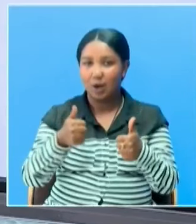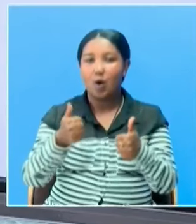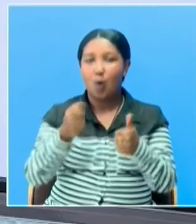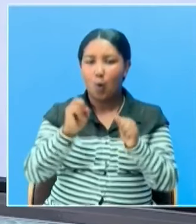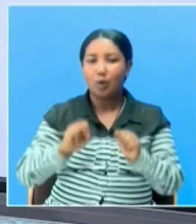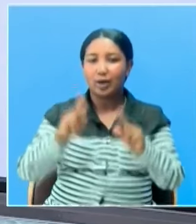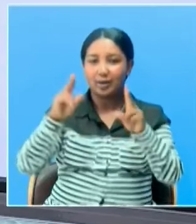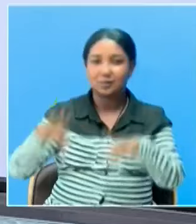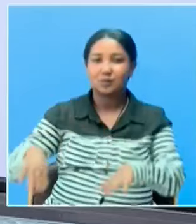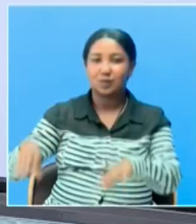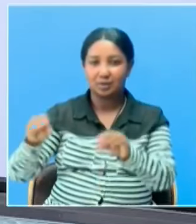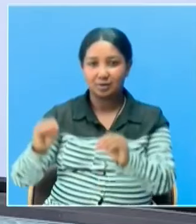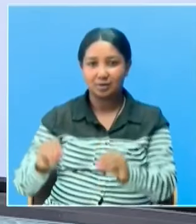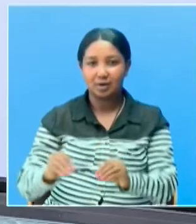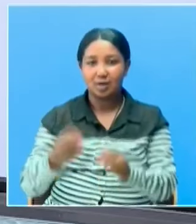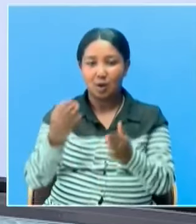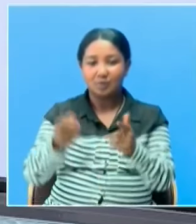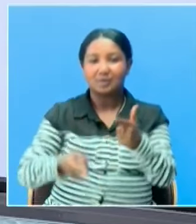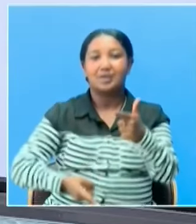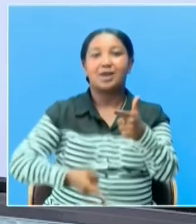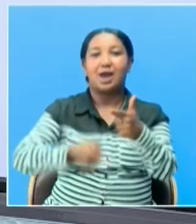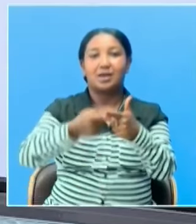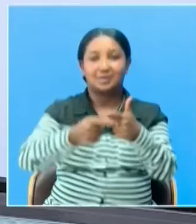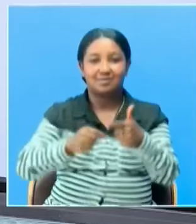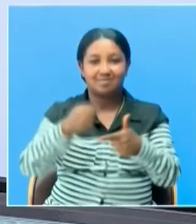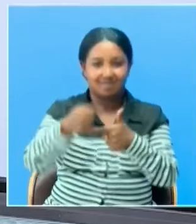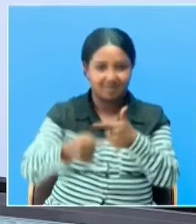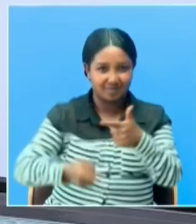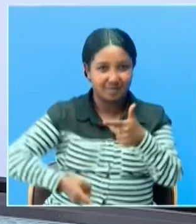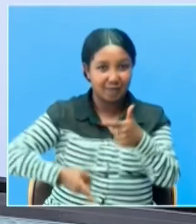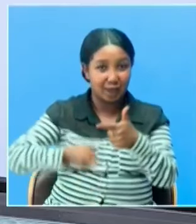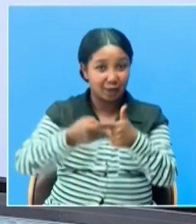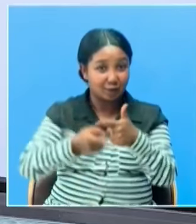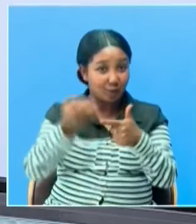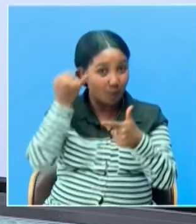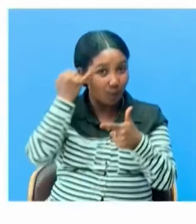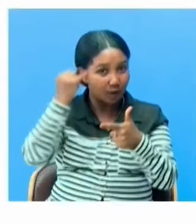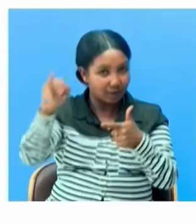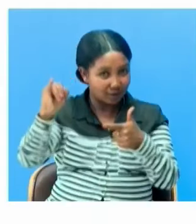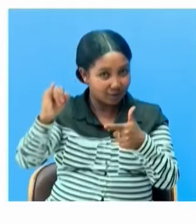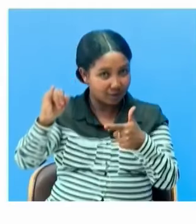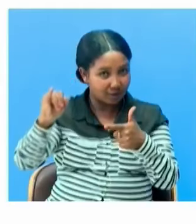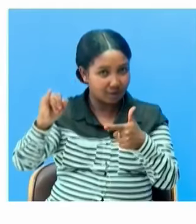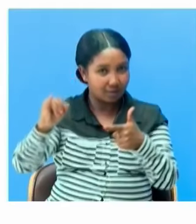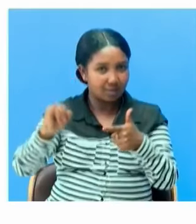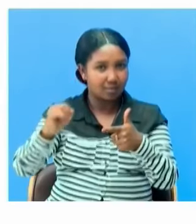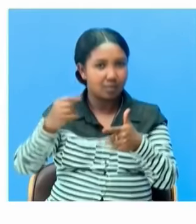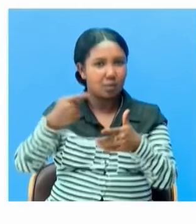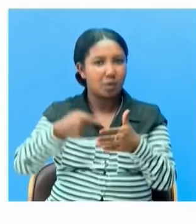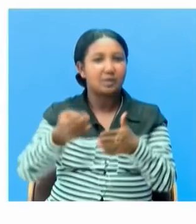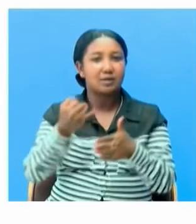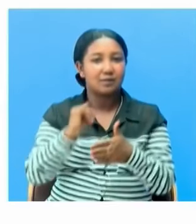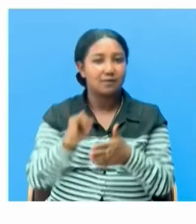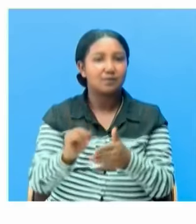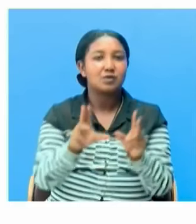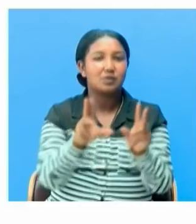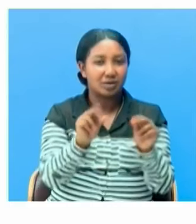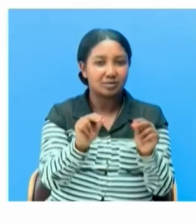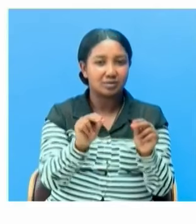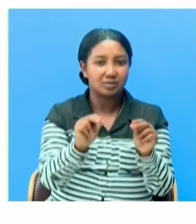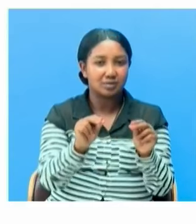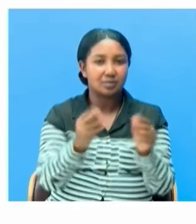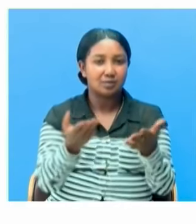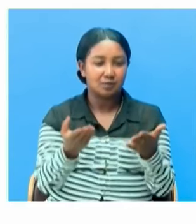then. Now let's go to the next point. The next point is, what if not